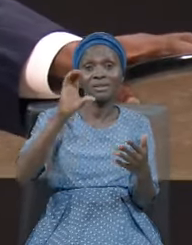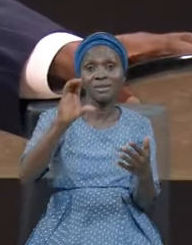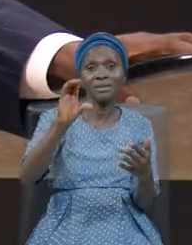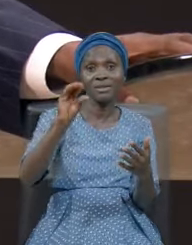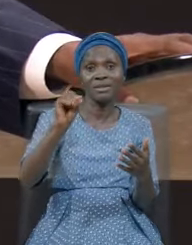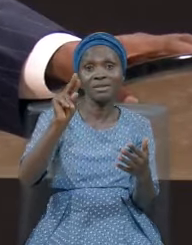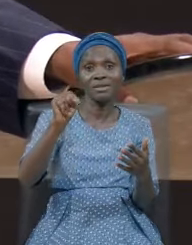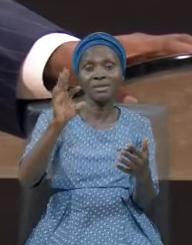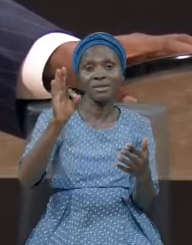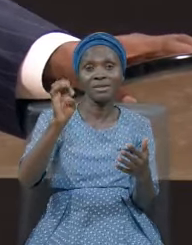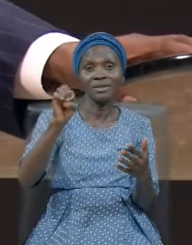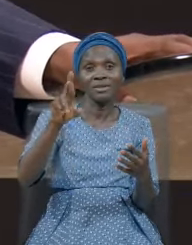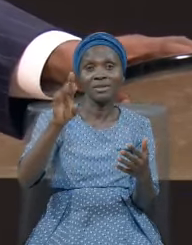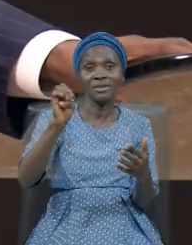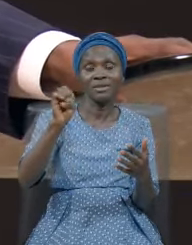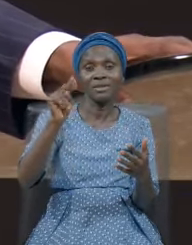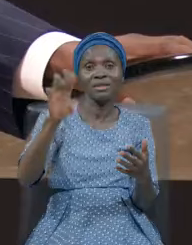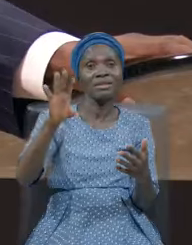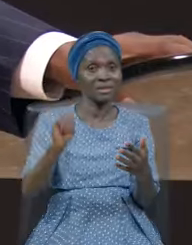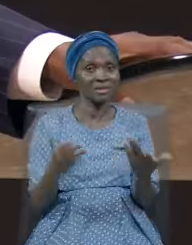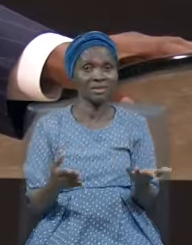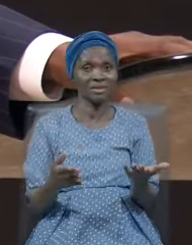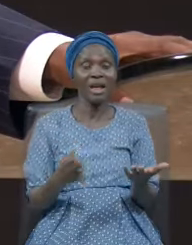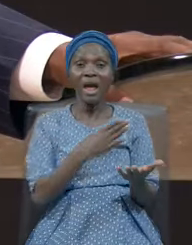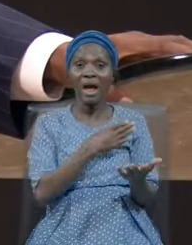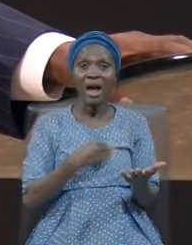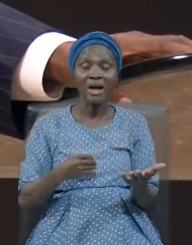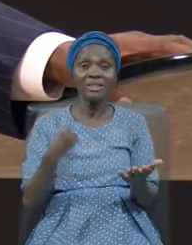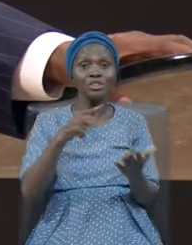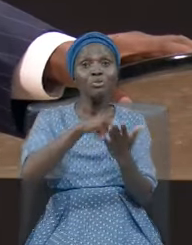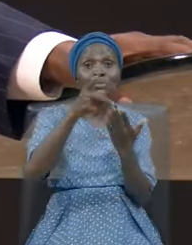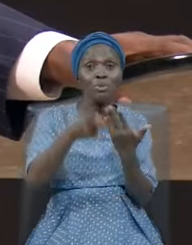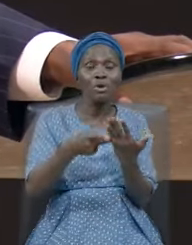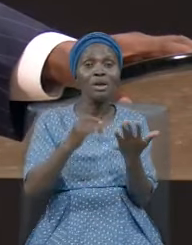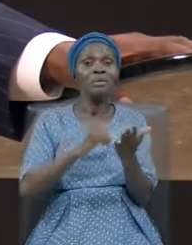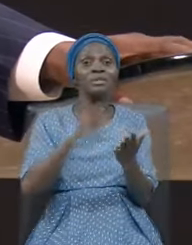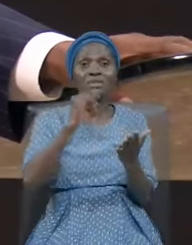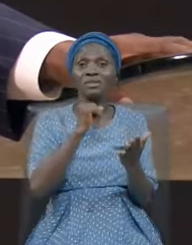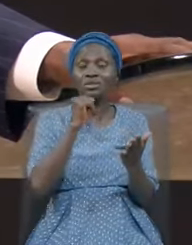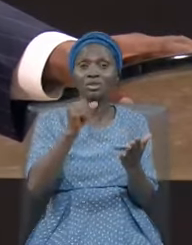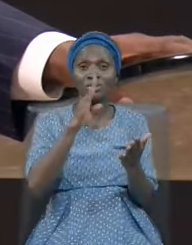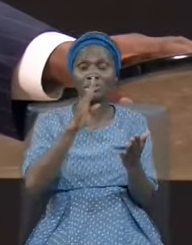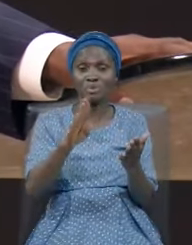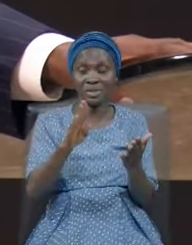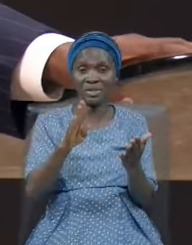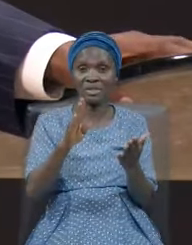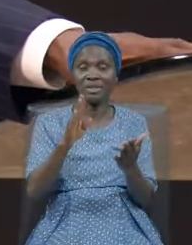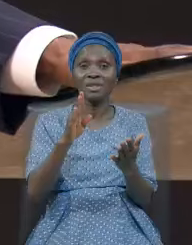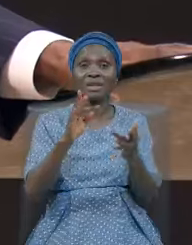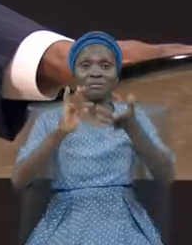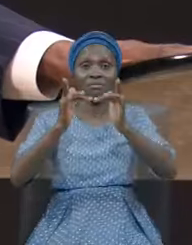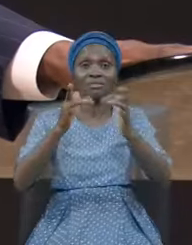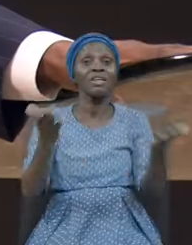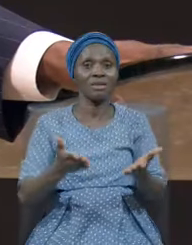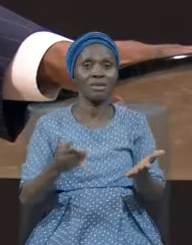and the crusade and the conference is not being transmitted here, but we do it over there.